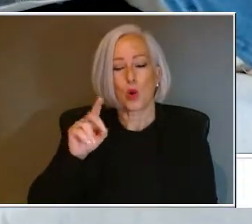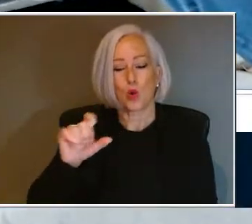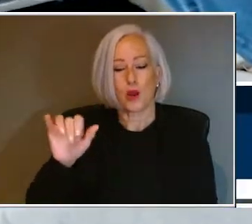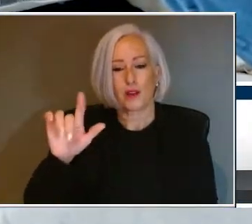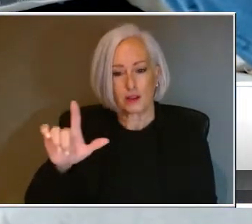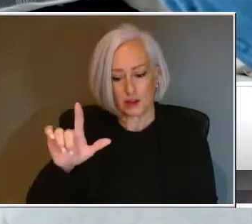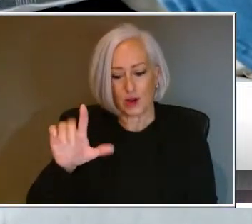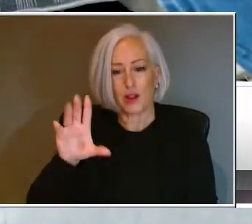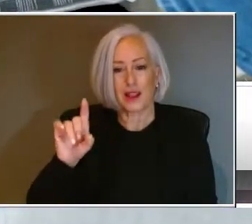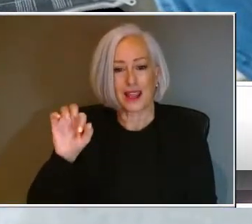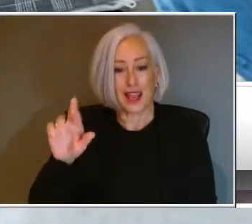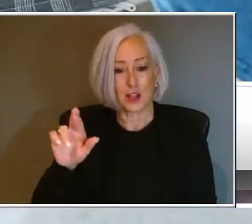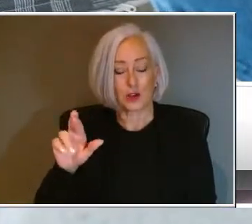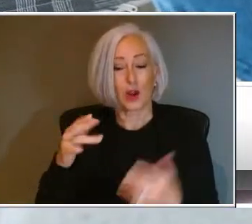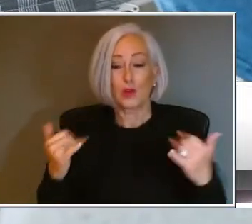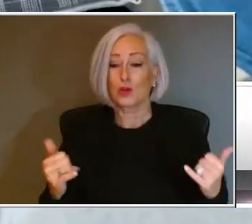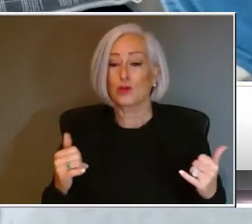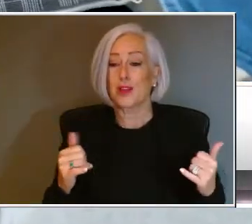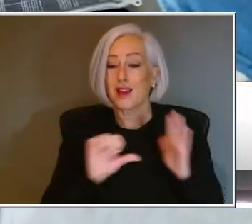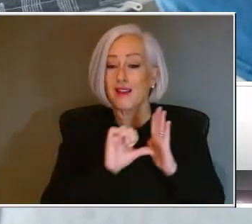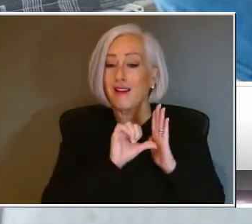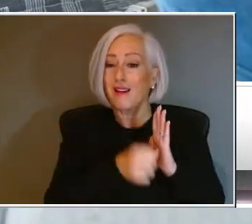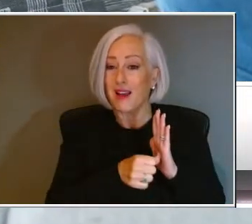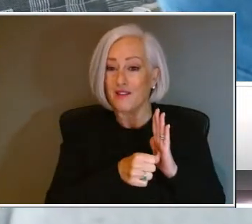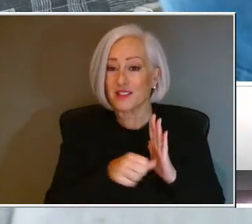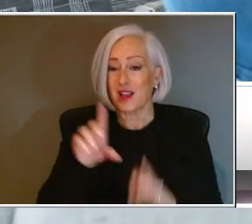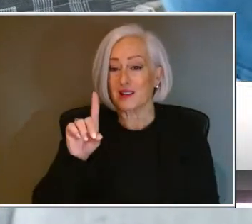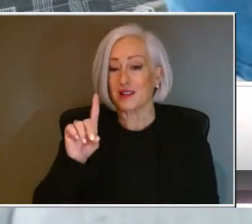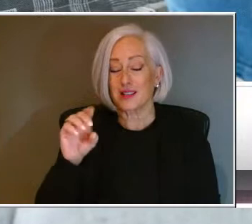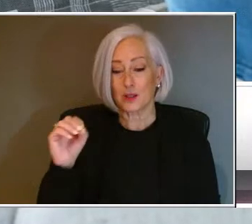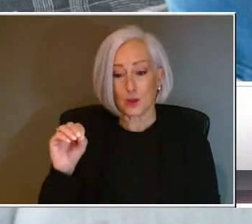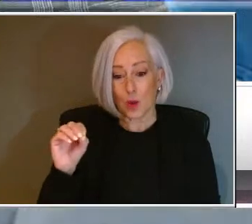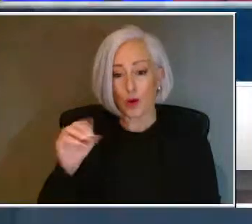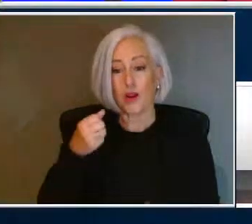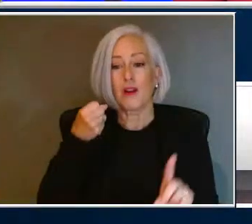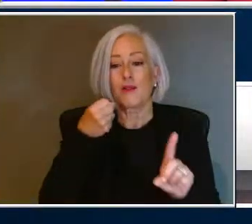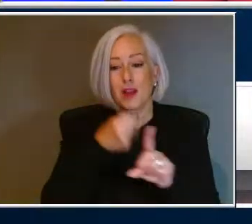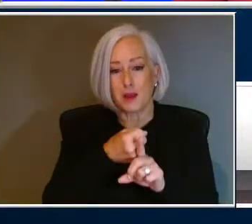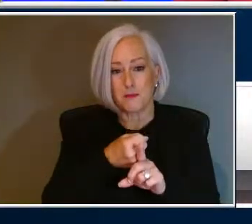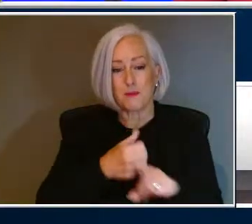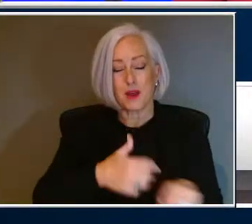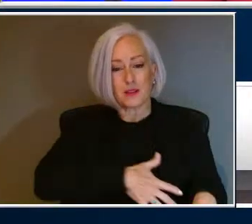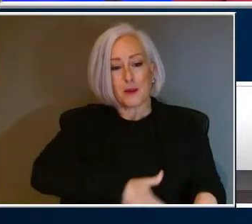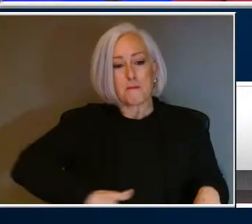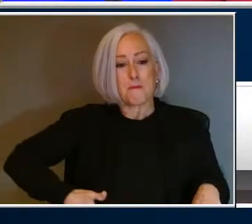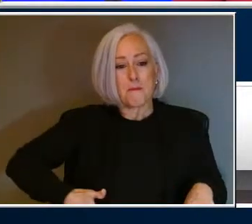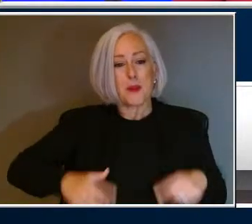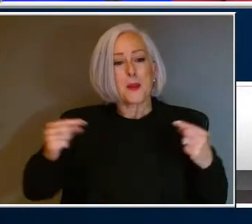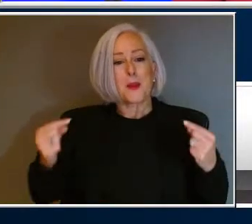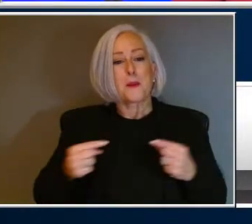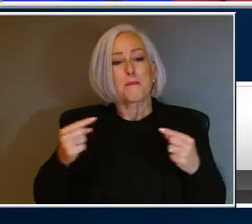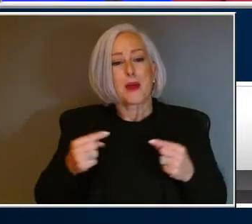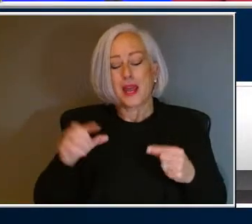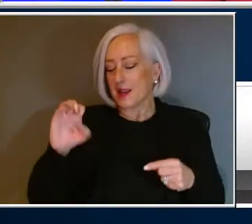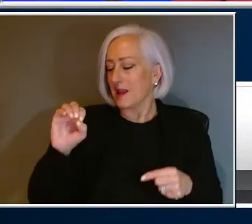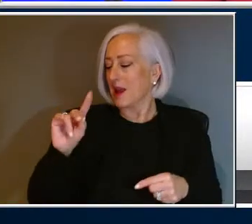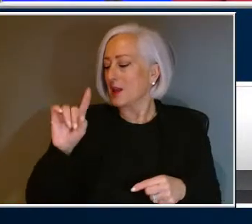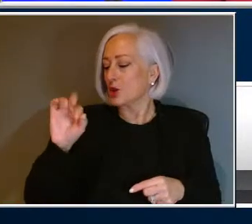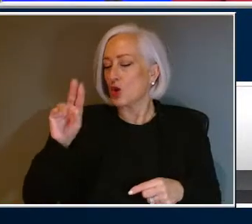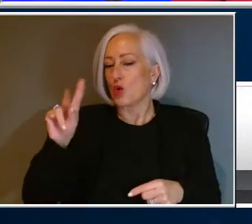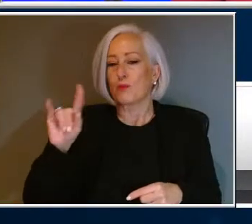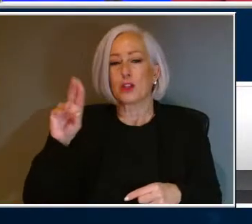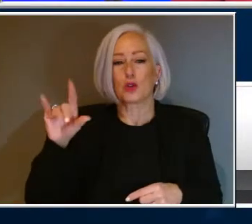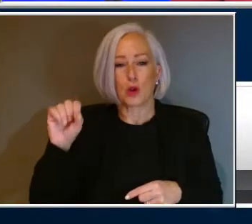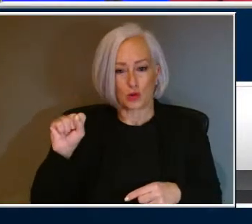causes pelvic pain and impacts at least 10% of all women. Endometriosis impacts millions, and many struggle just to get it